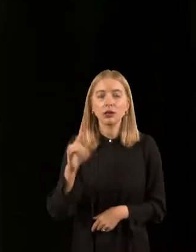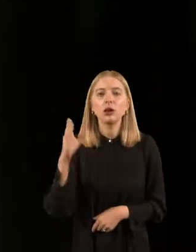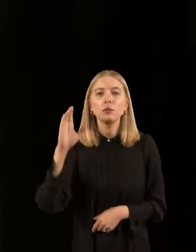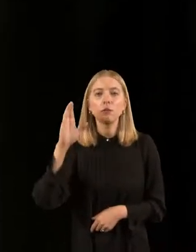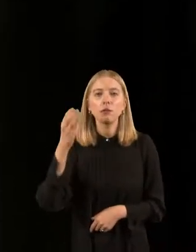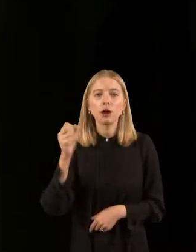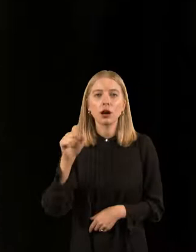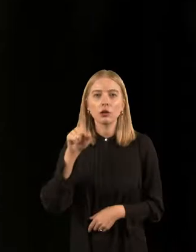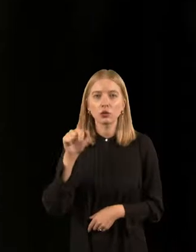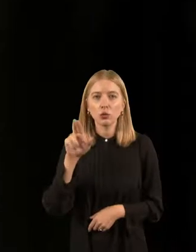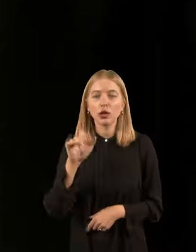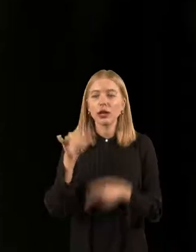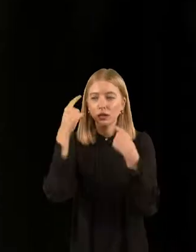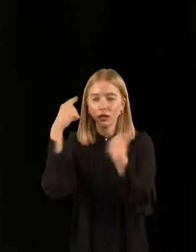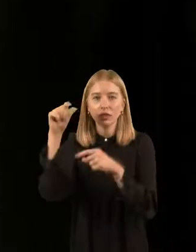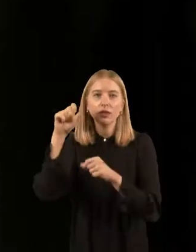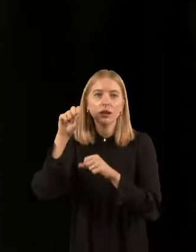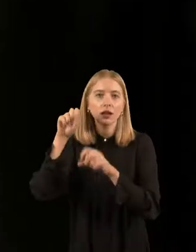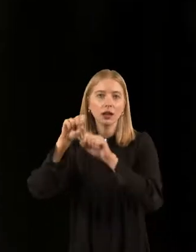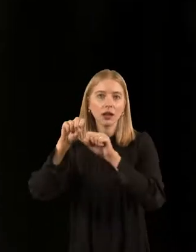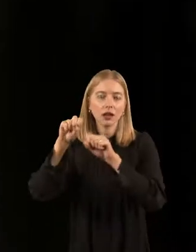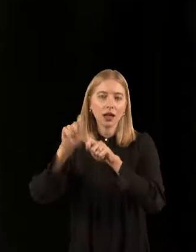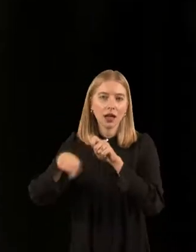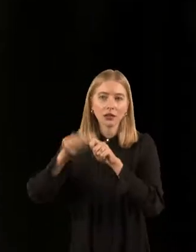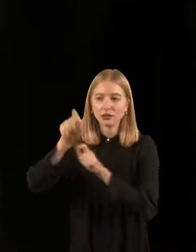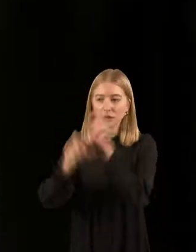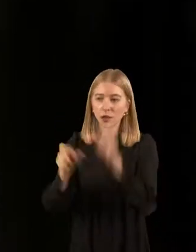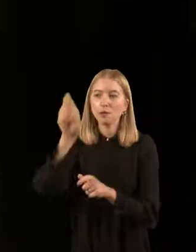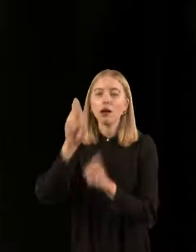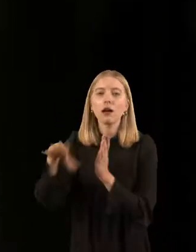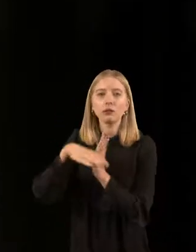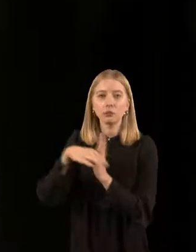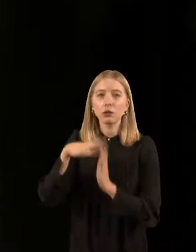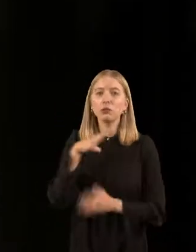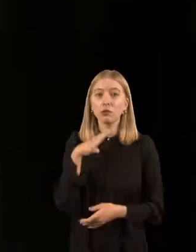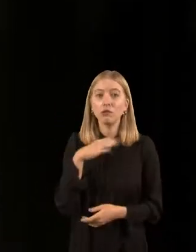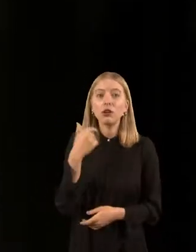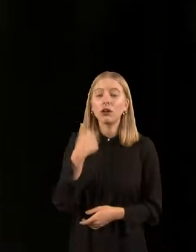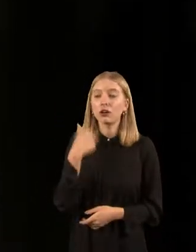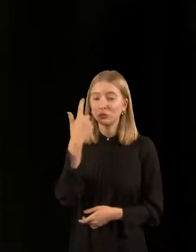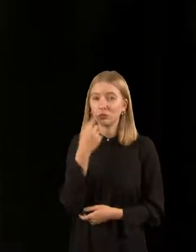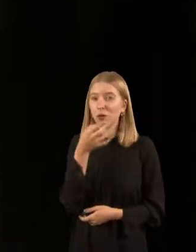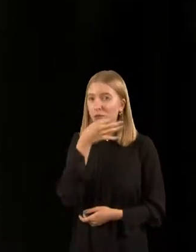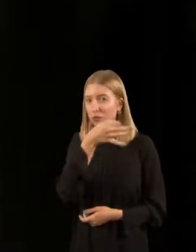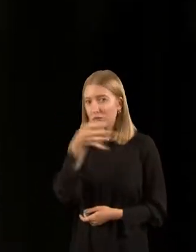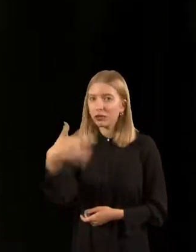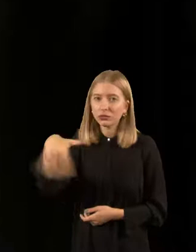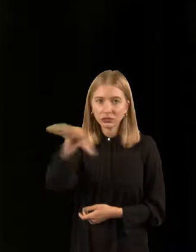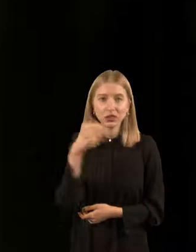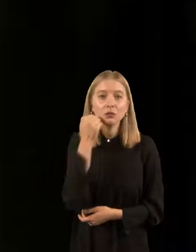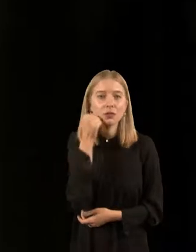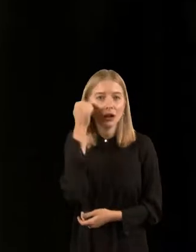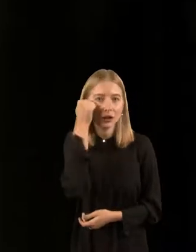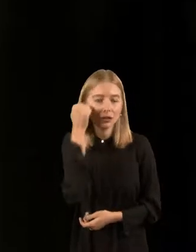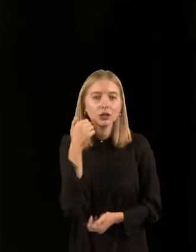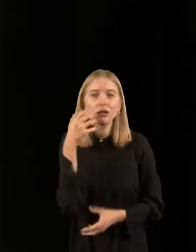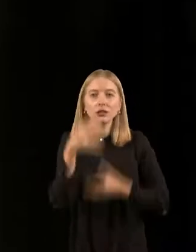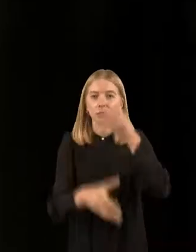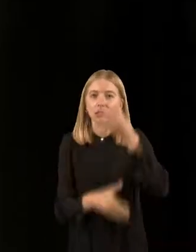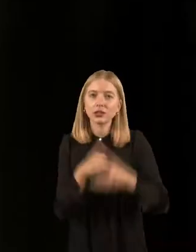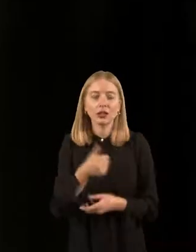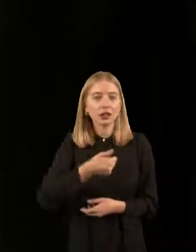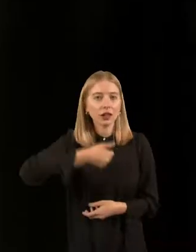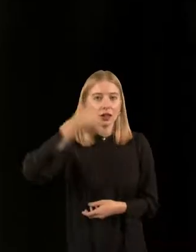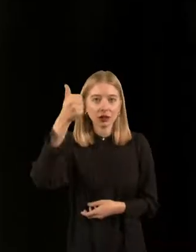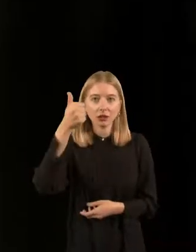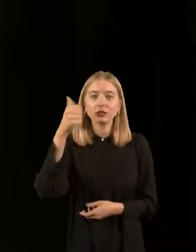thank Rodolfo, Lacy and other experts of OECD who contributed to this review